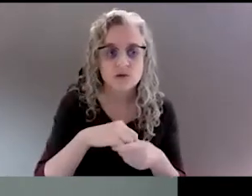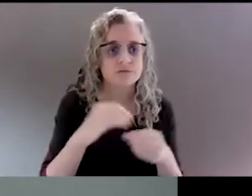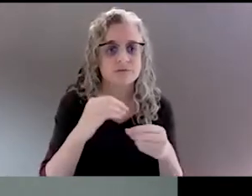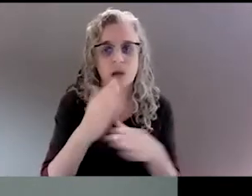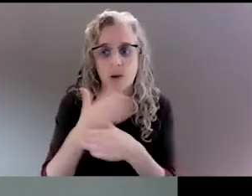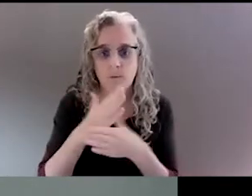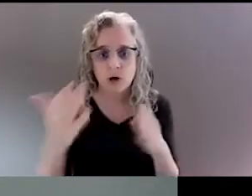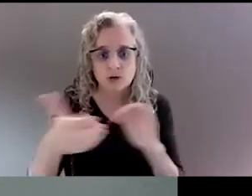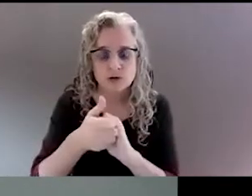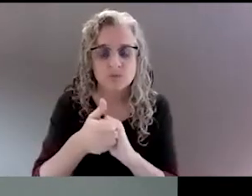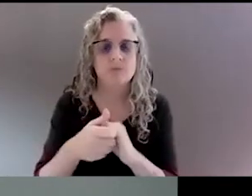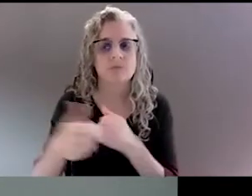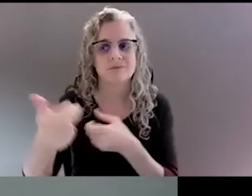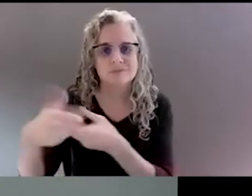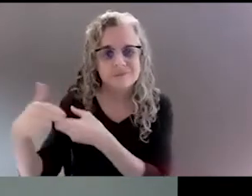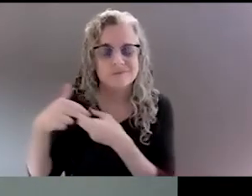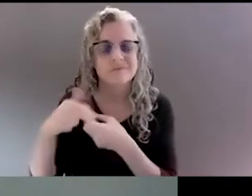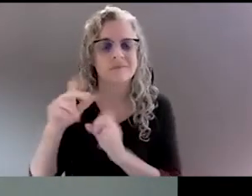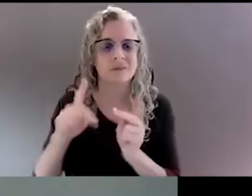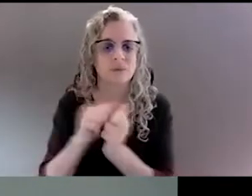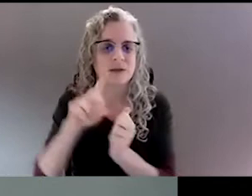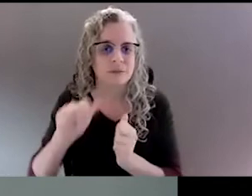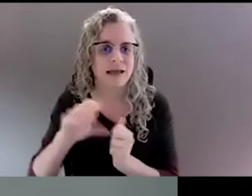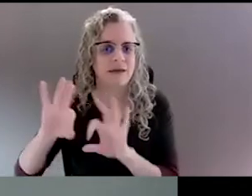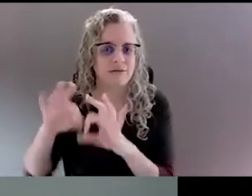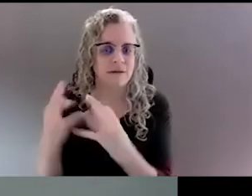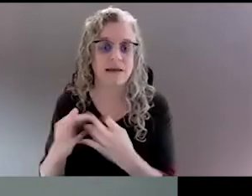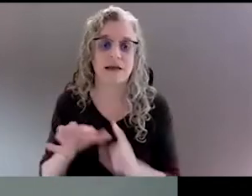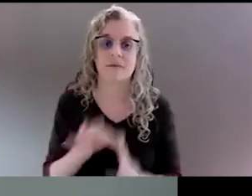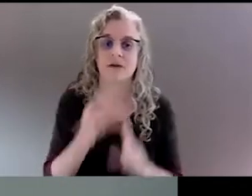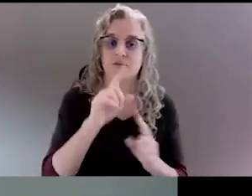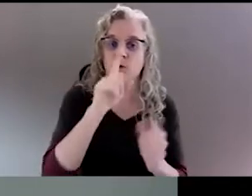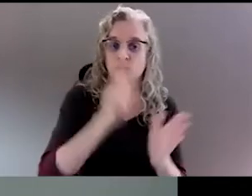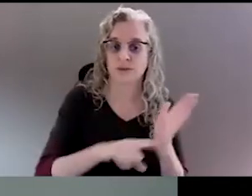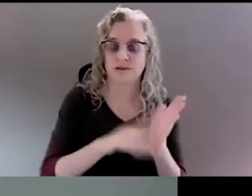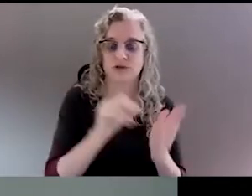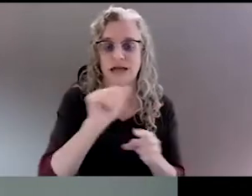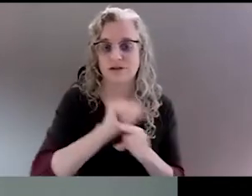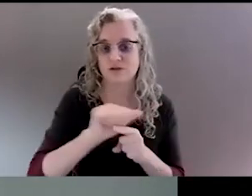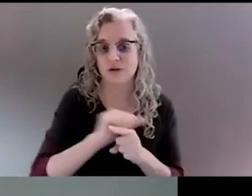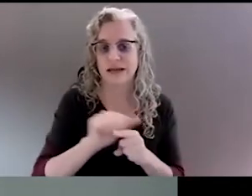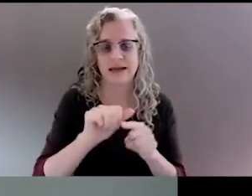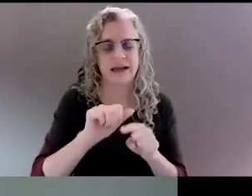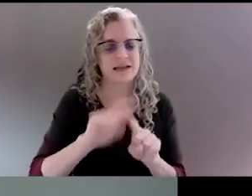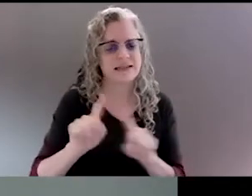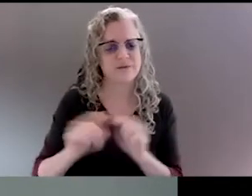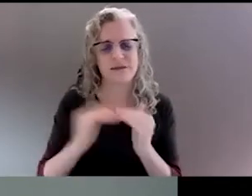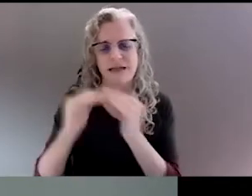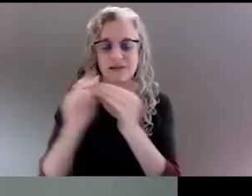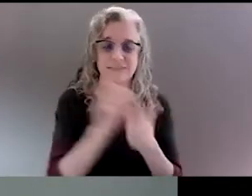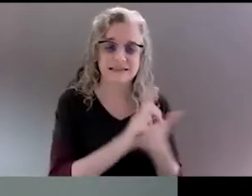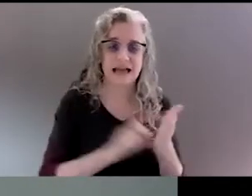and families, especially in research and training at all levels, from design through implementation through